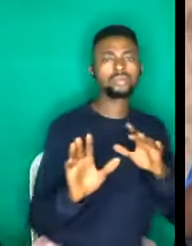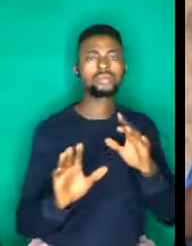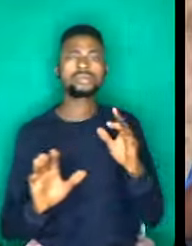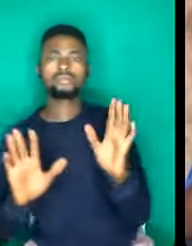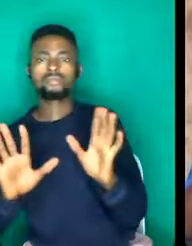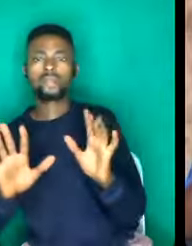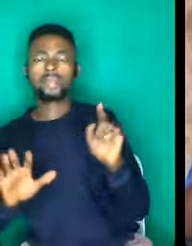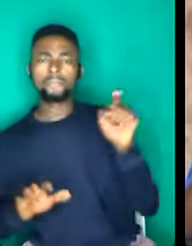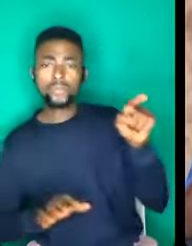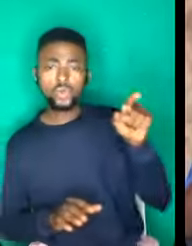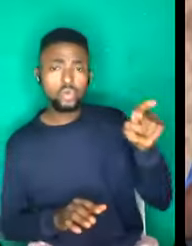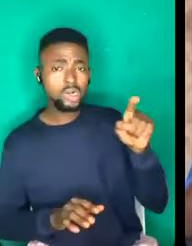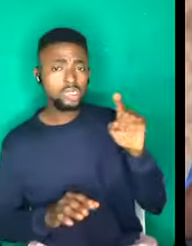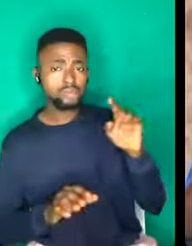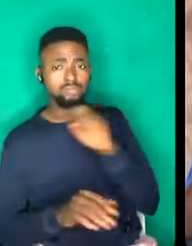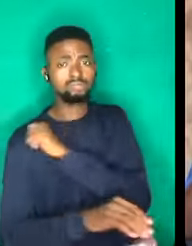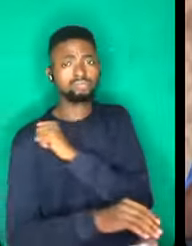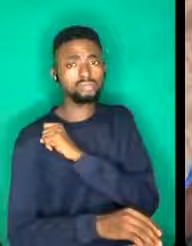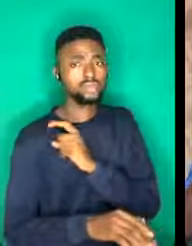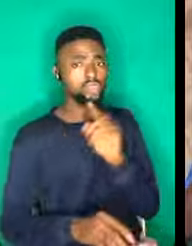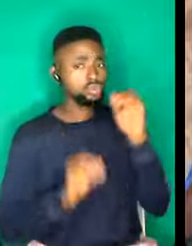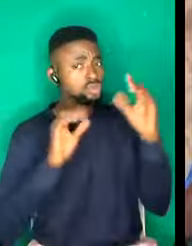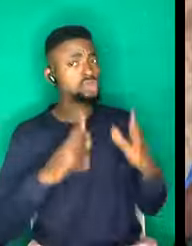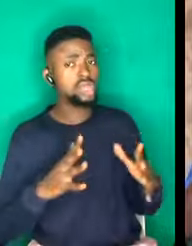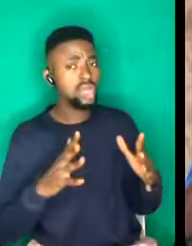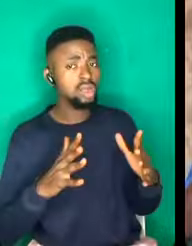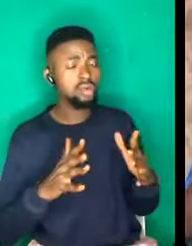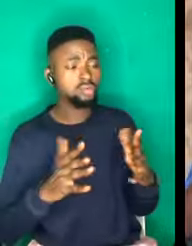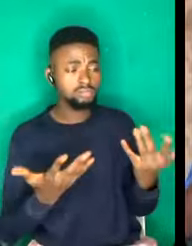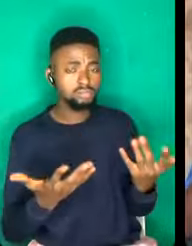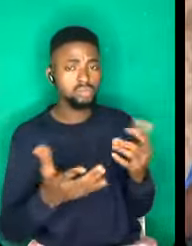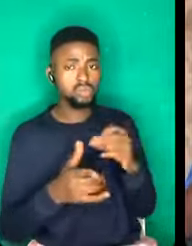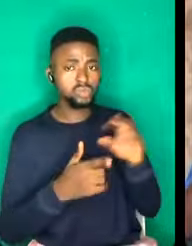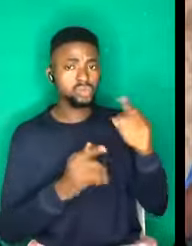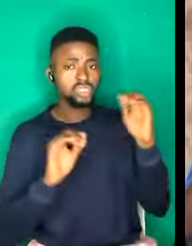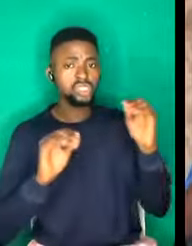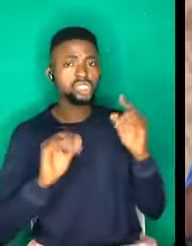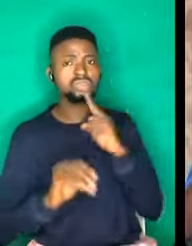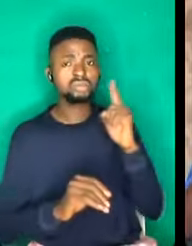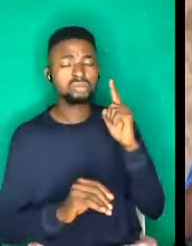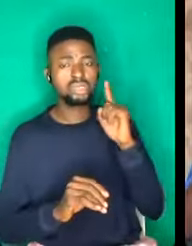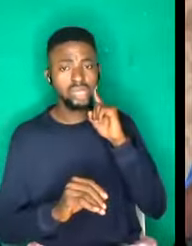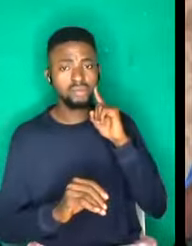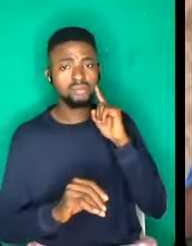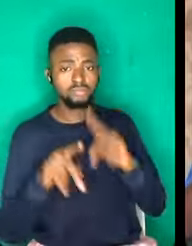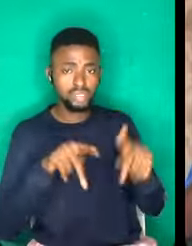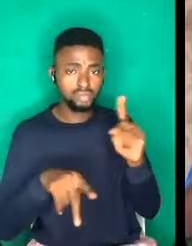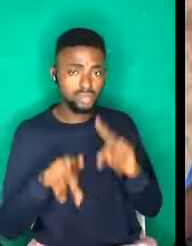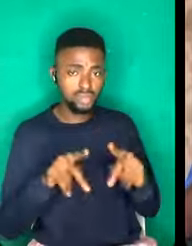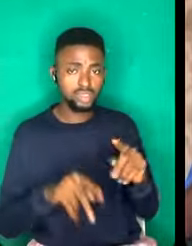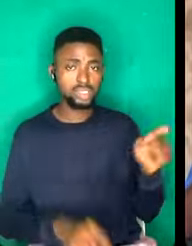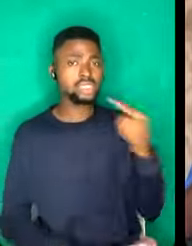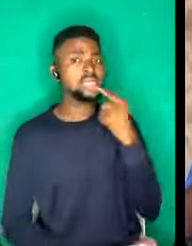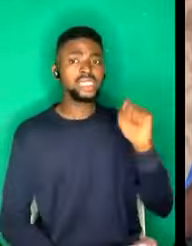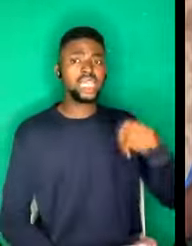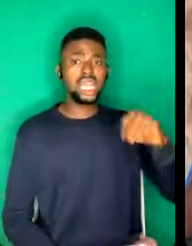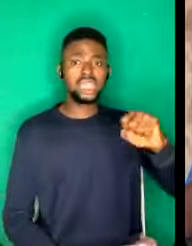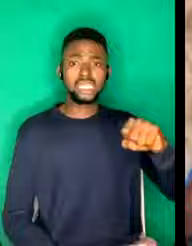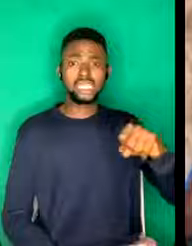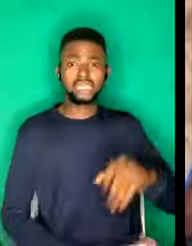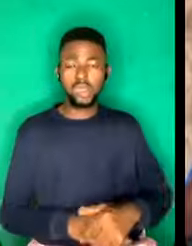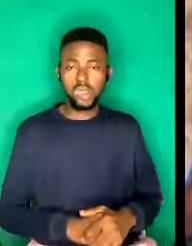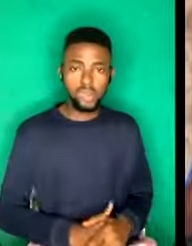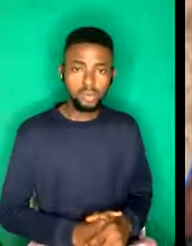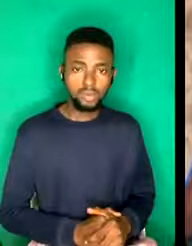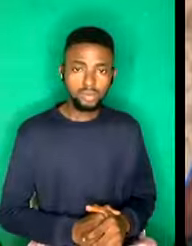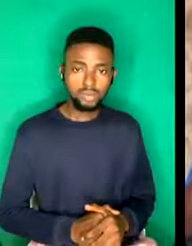taught, as in a teacher that teaches a deaf person or deaf persons? Yes. Okay, so